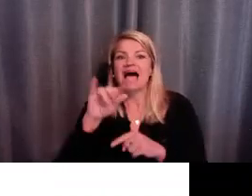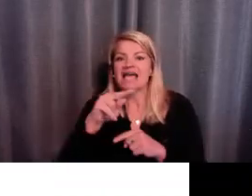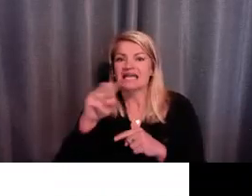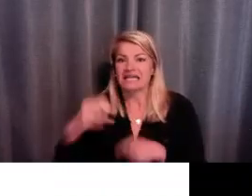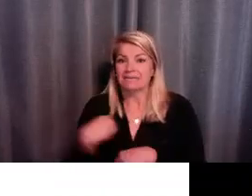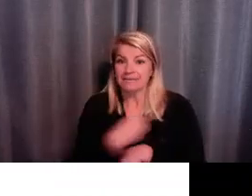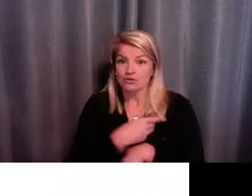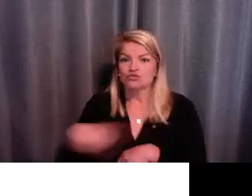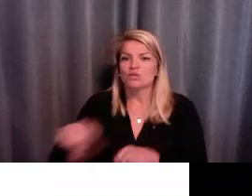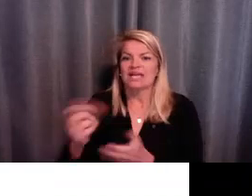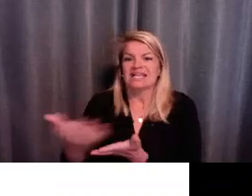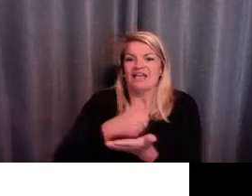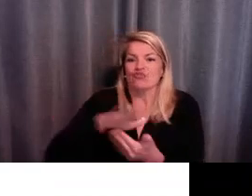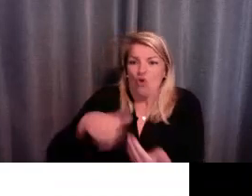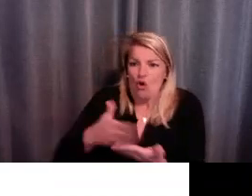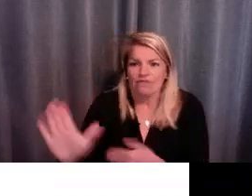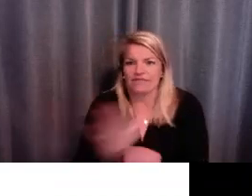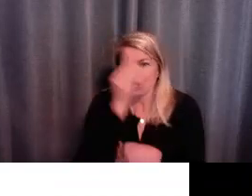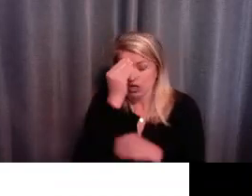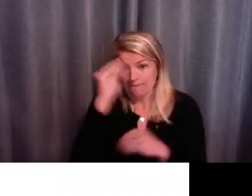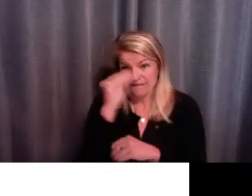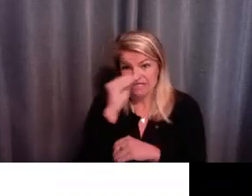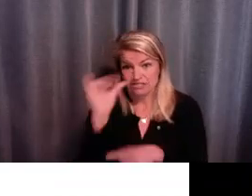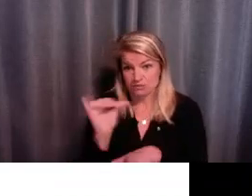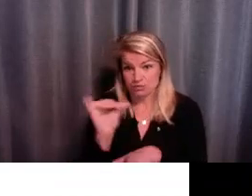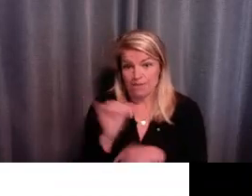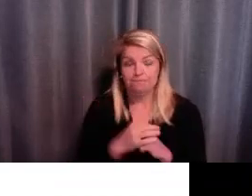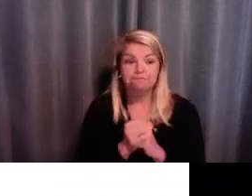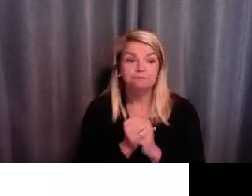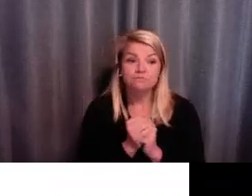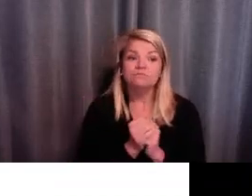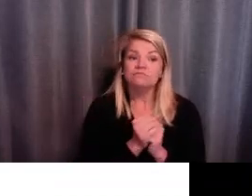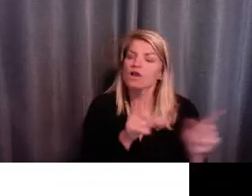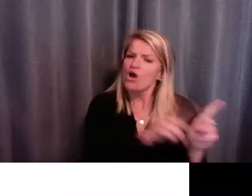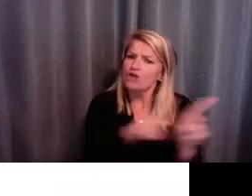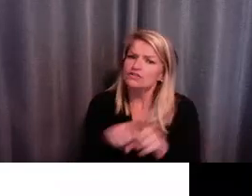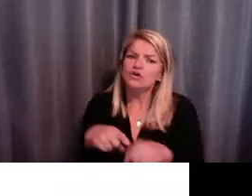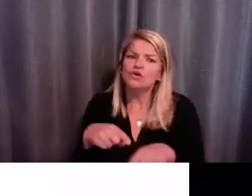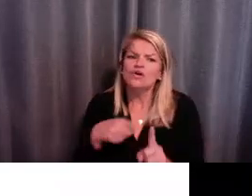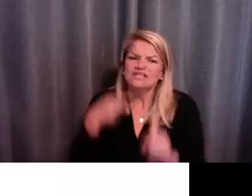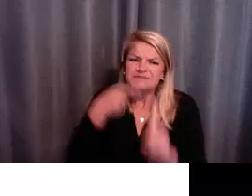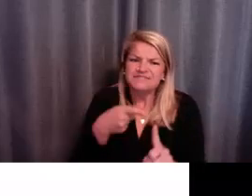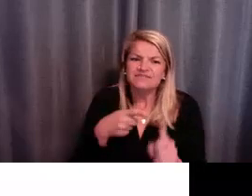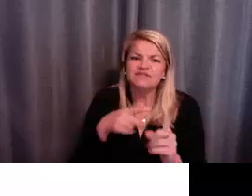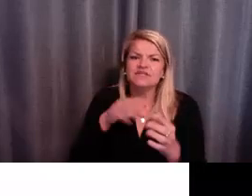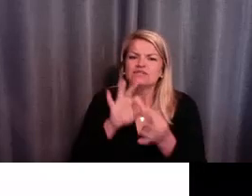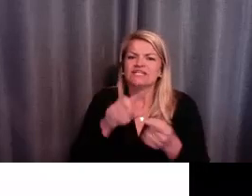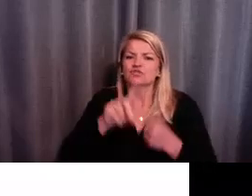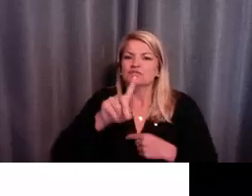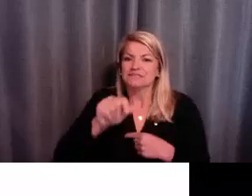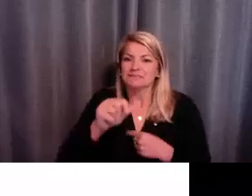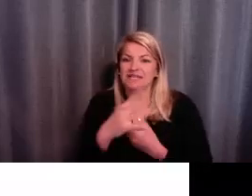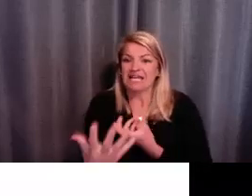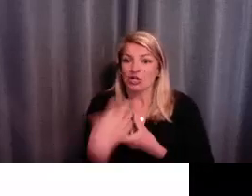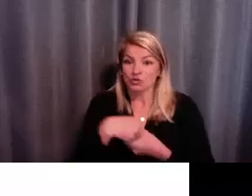opinions. The other thing that we are doing specifically about disability and inclusion for the minimum